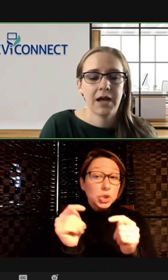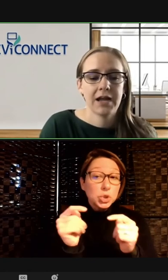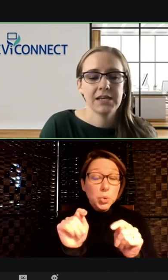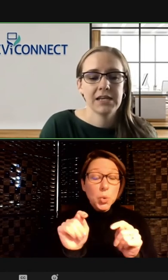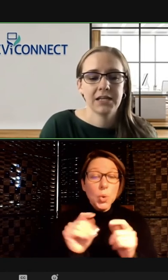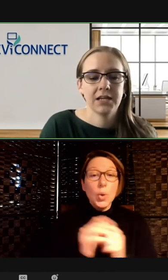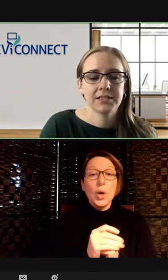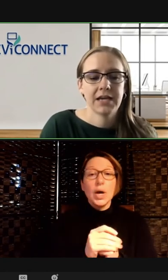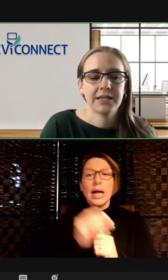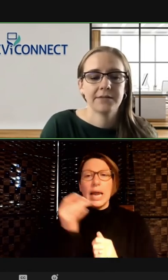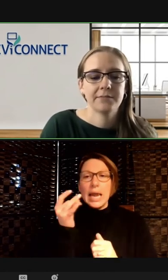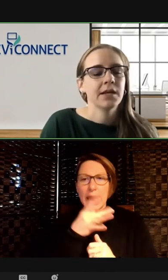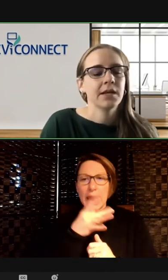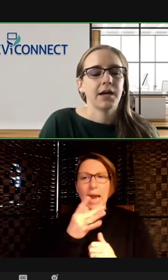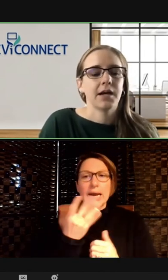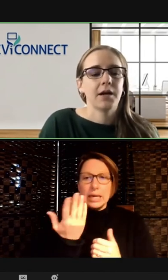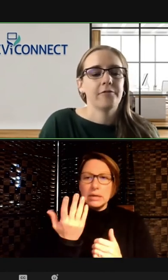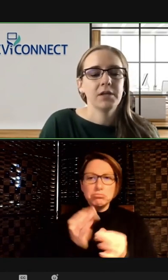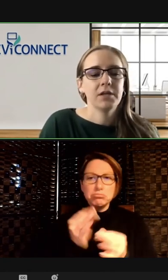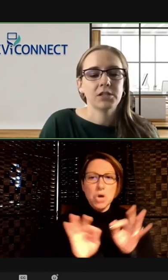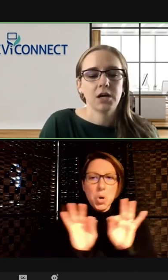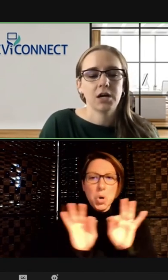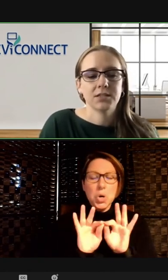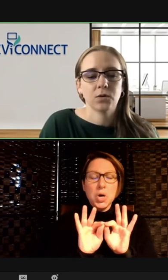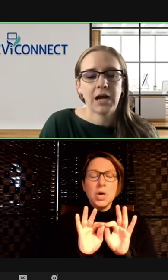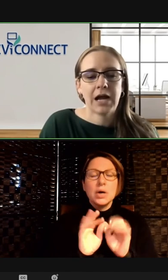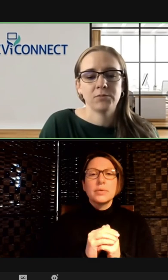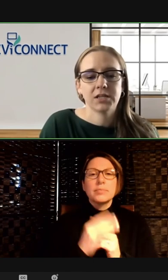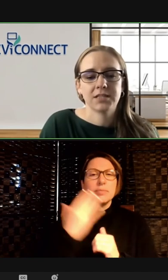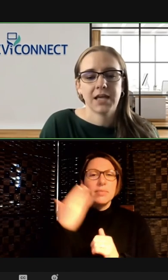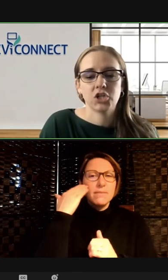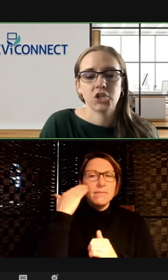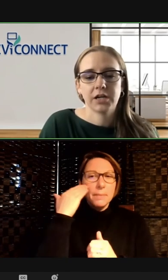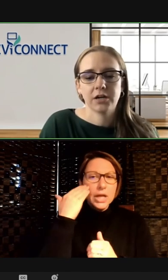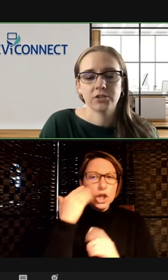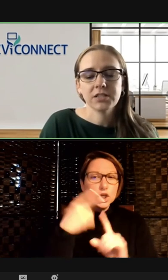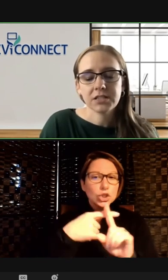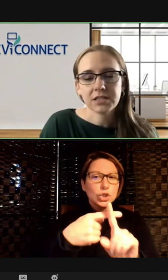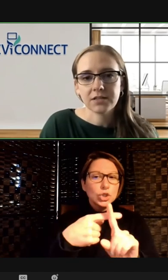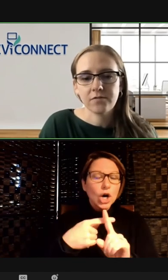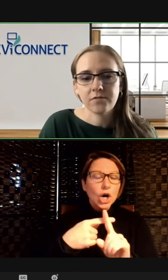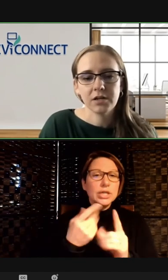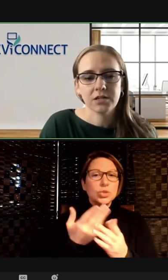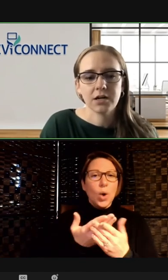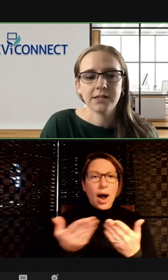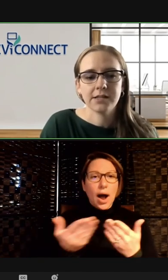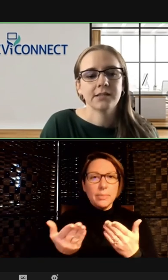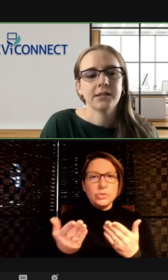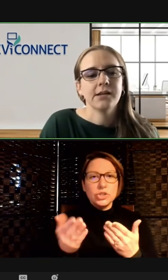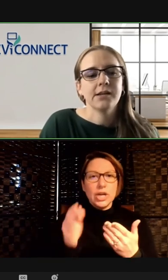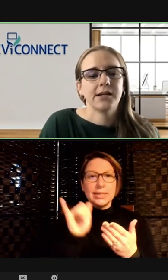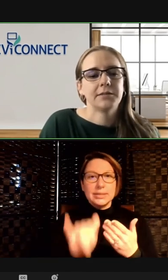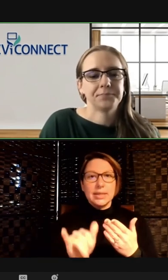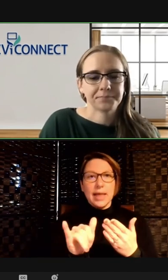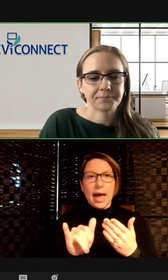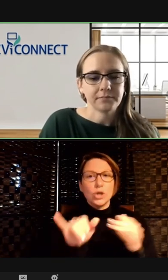still, highly needed at times. Familiar targets or objects that share characteristics of the familiar